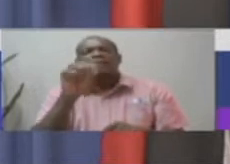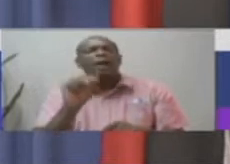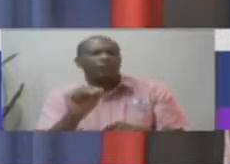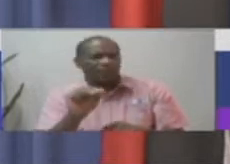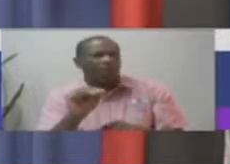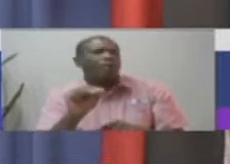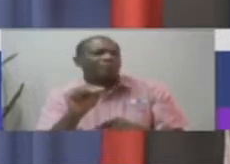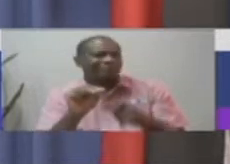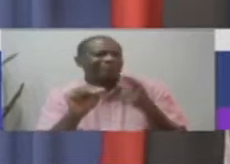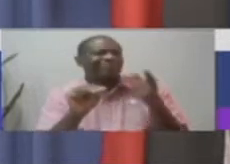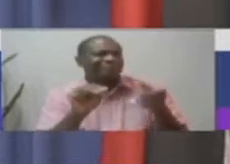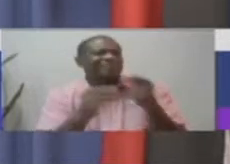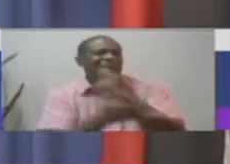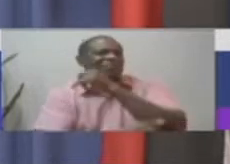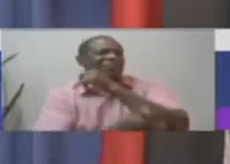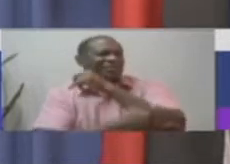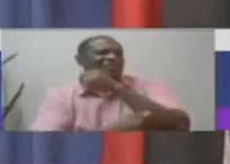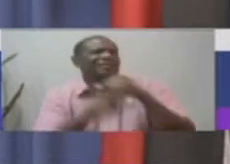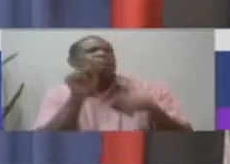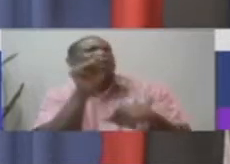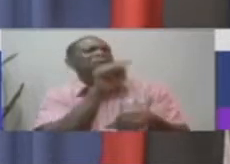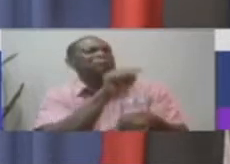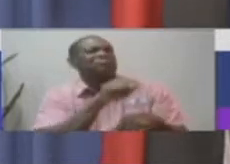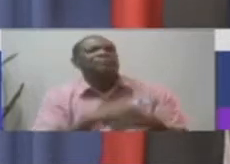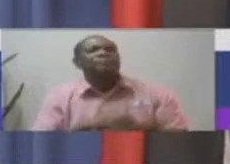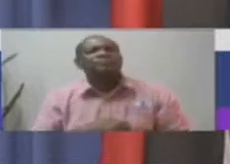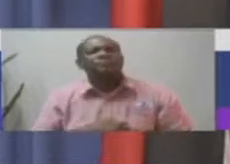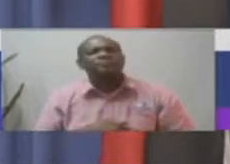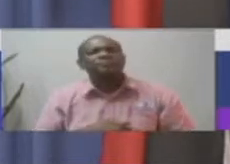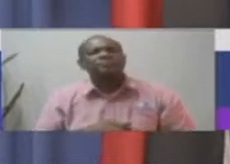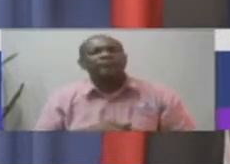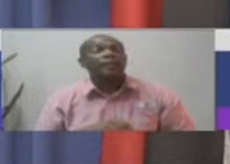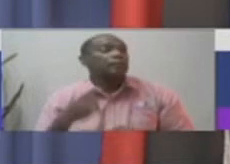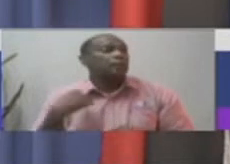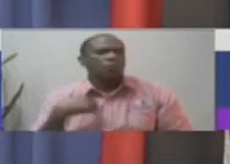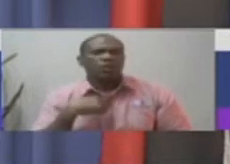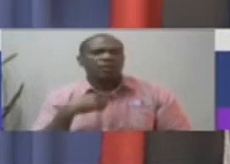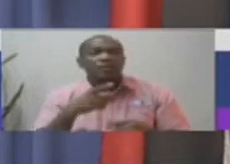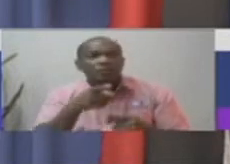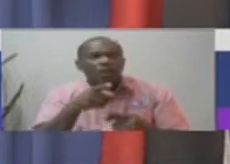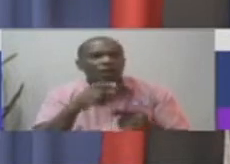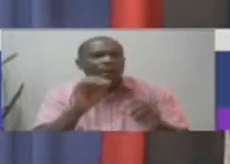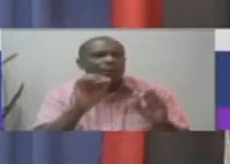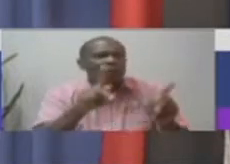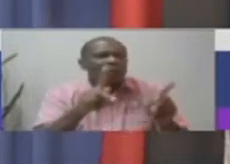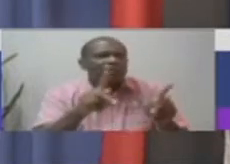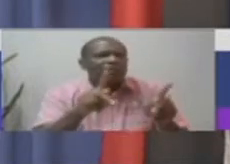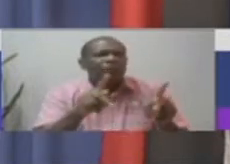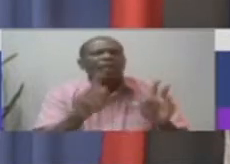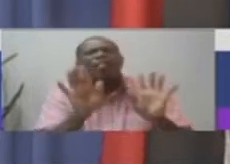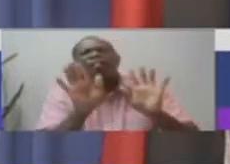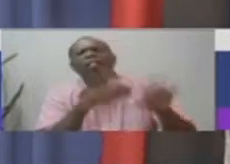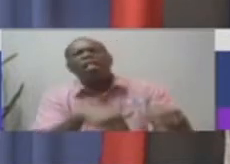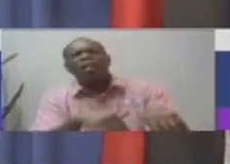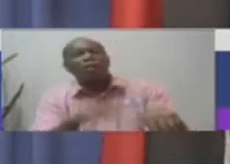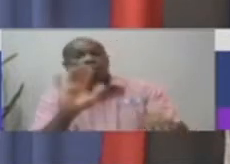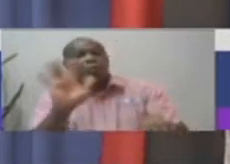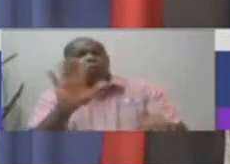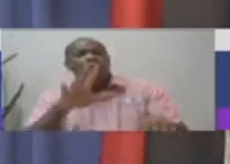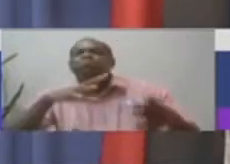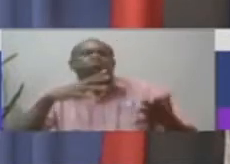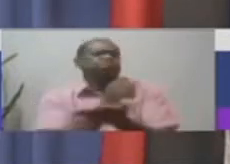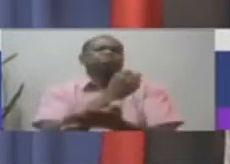to ensure that we do not pass up opportunities and that not a dose is wasted.